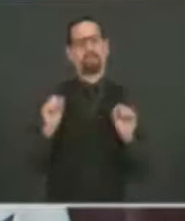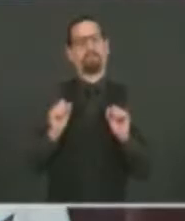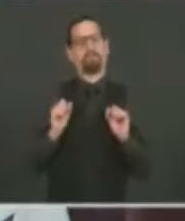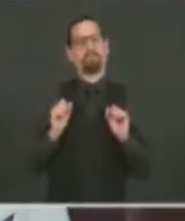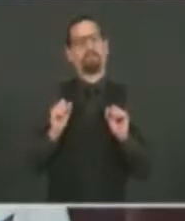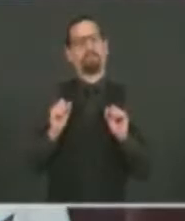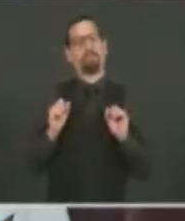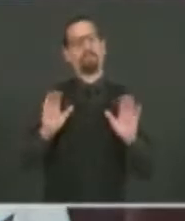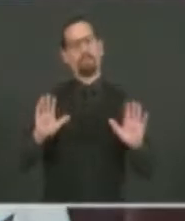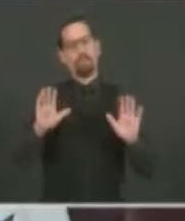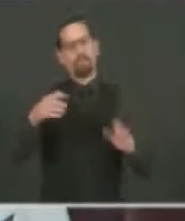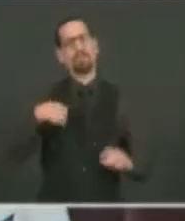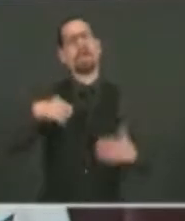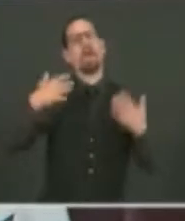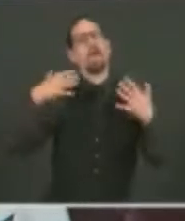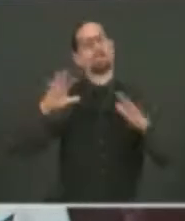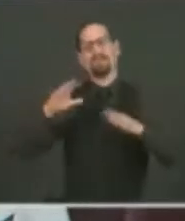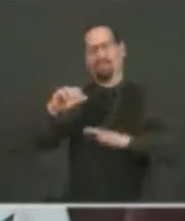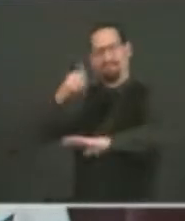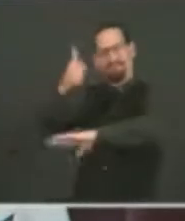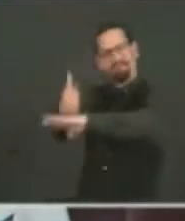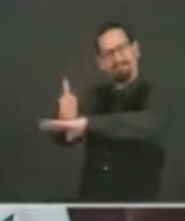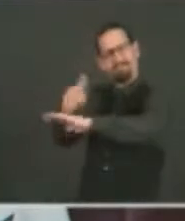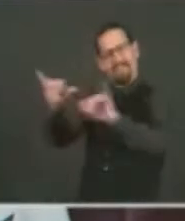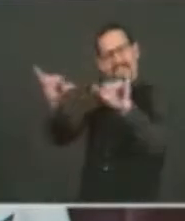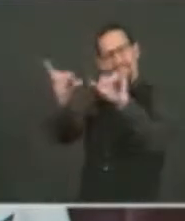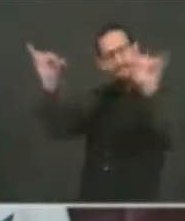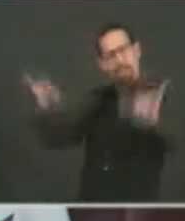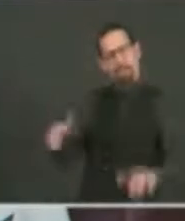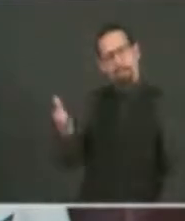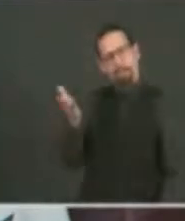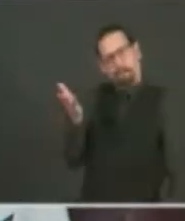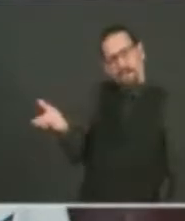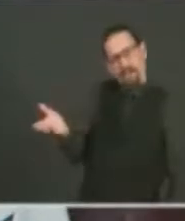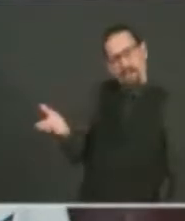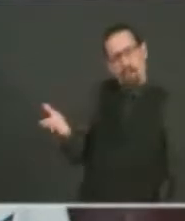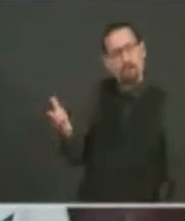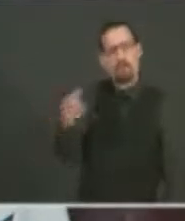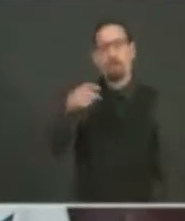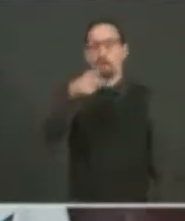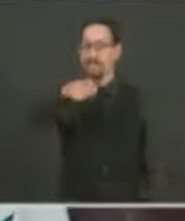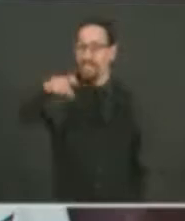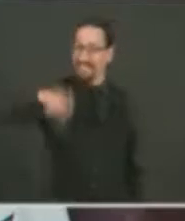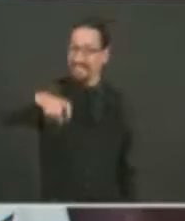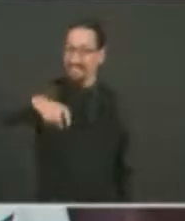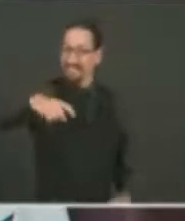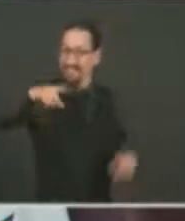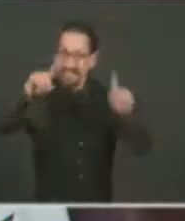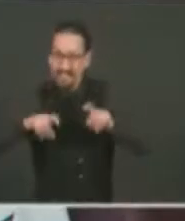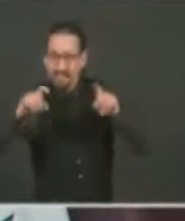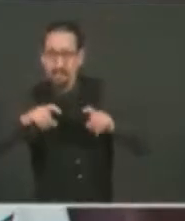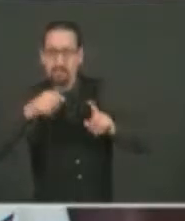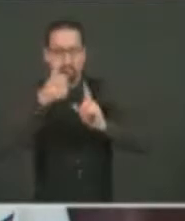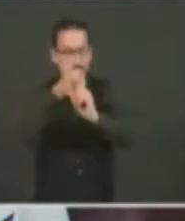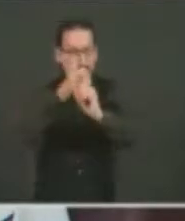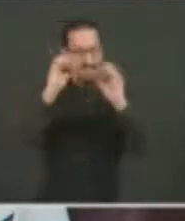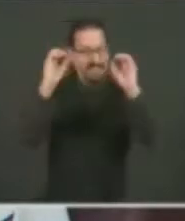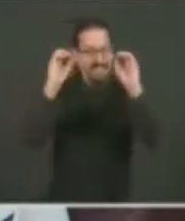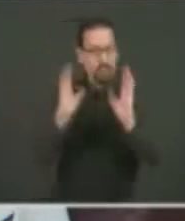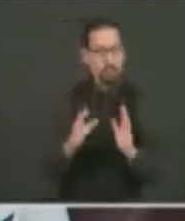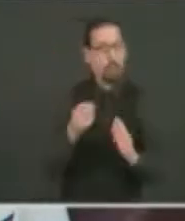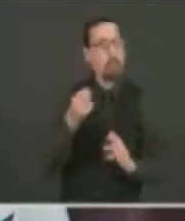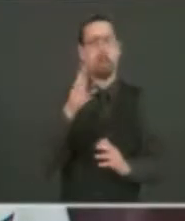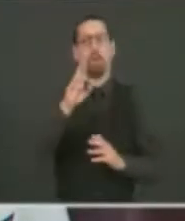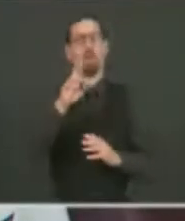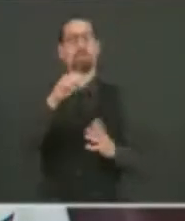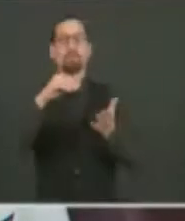If you need to get a test and you're part of a school community, please call